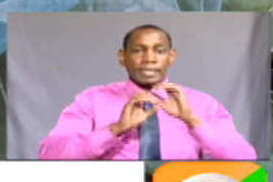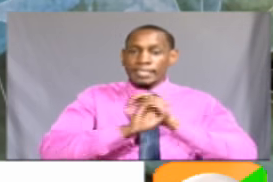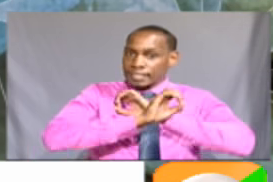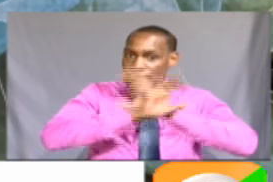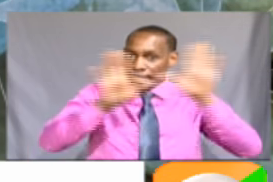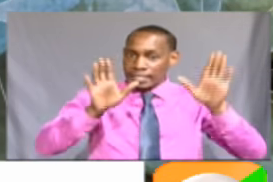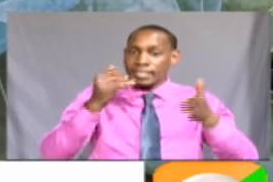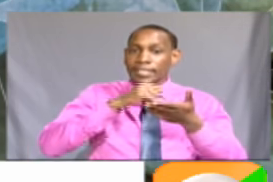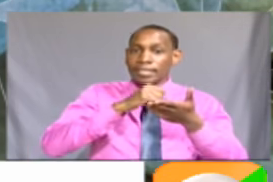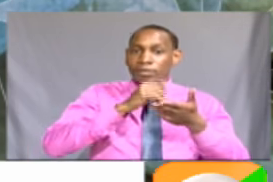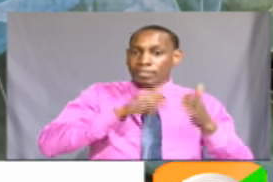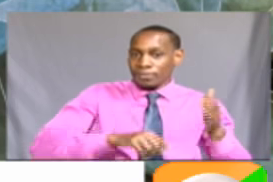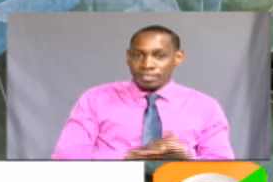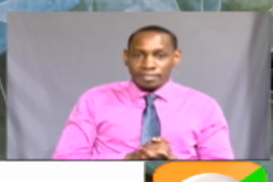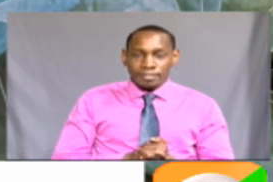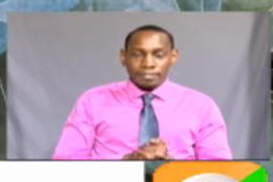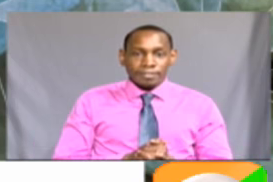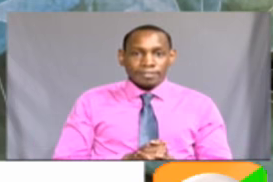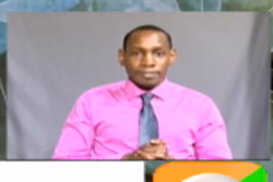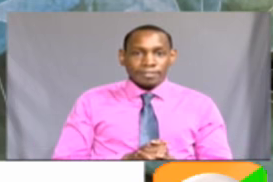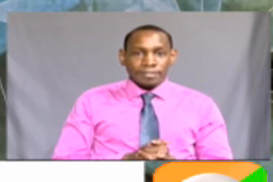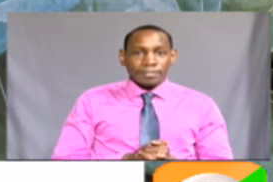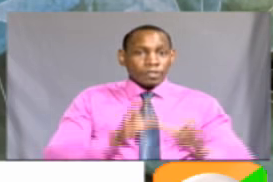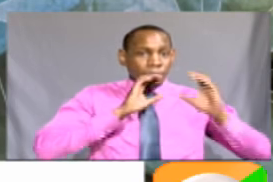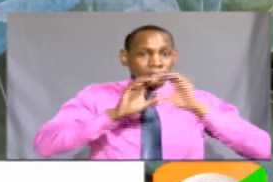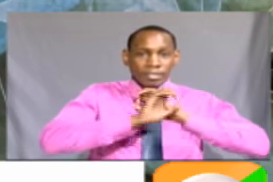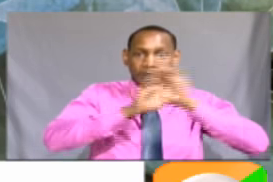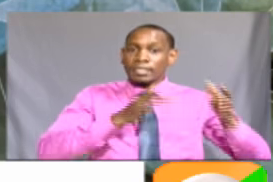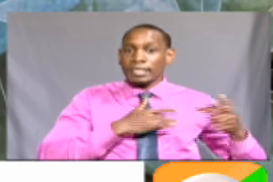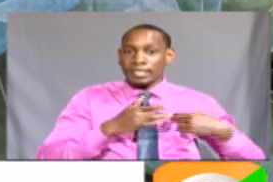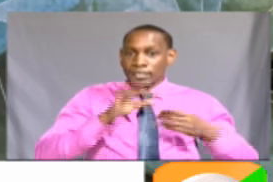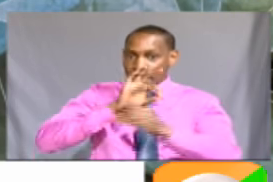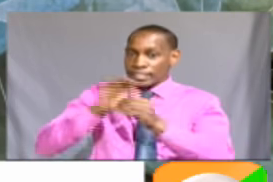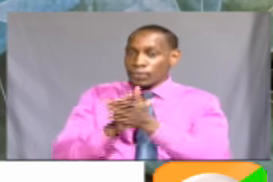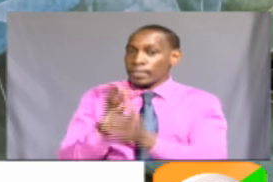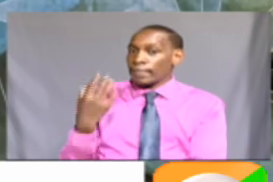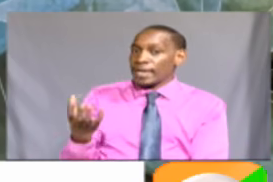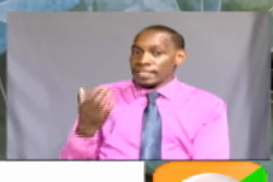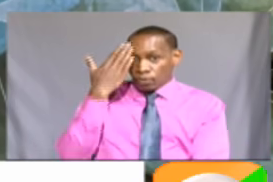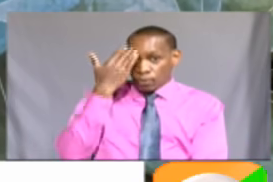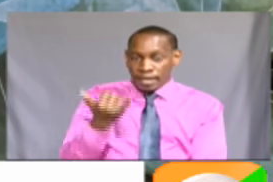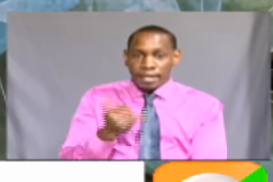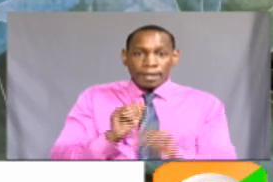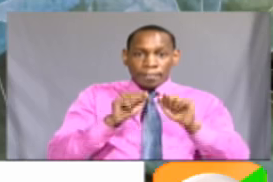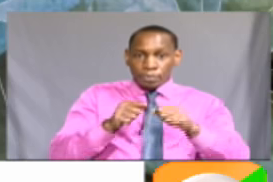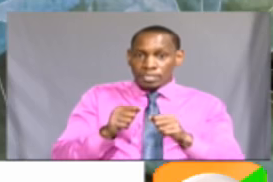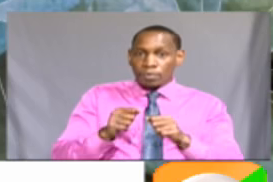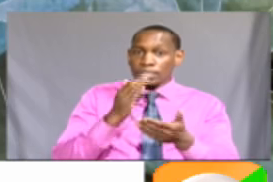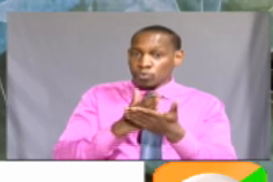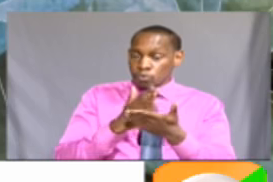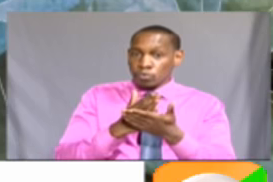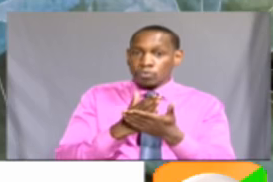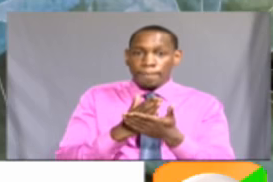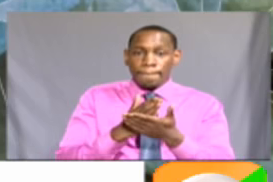clearly, including on the communication around tea and snacks. Yeah. Because it can be something as